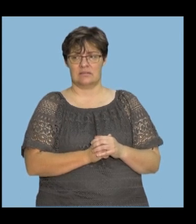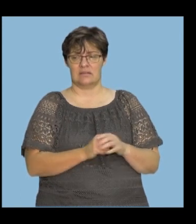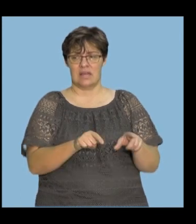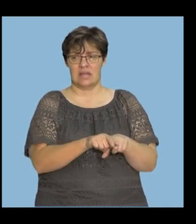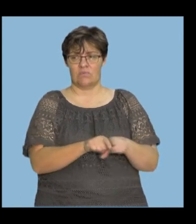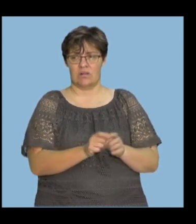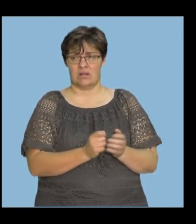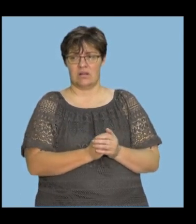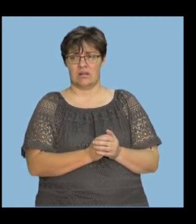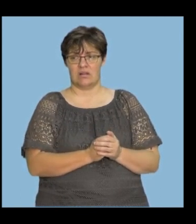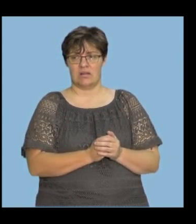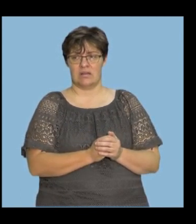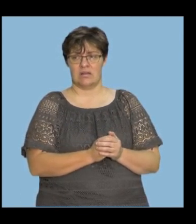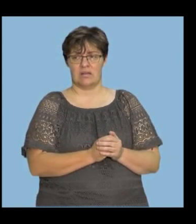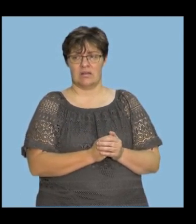equal, then what?